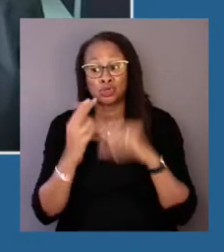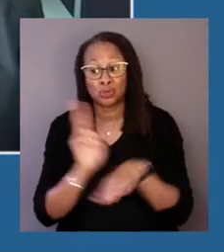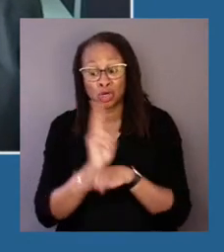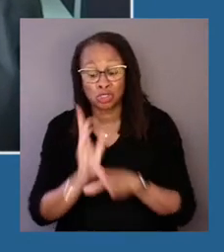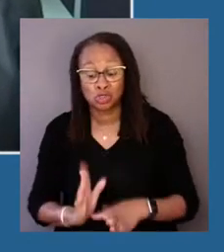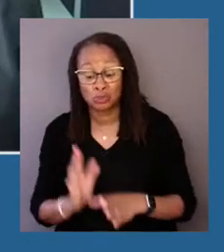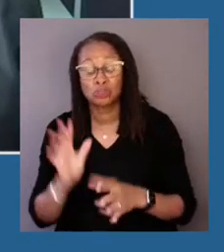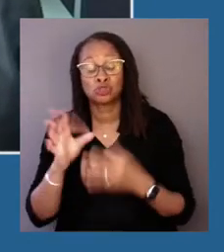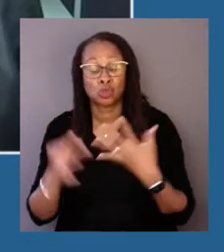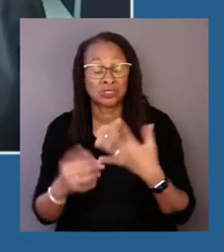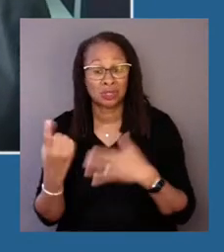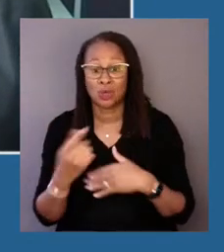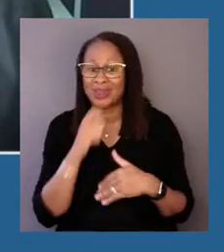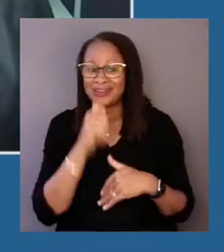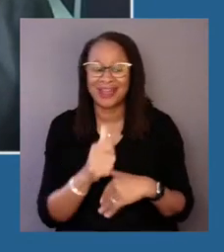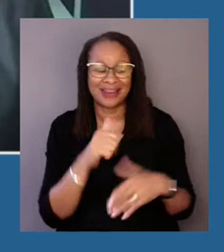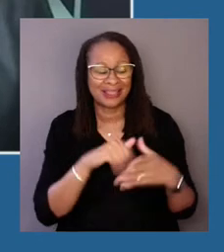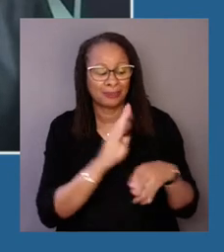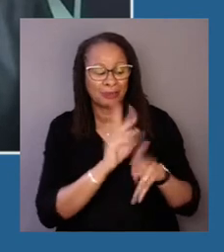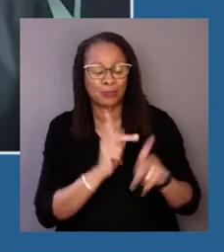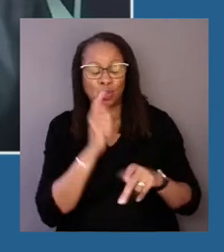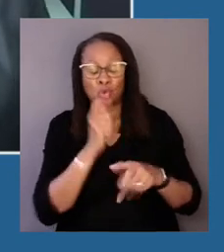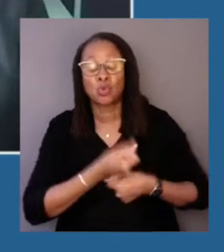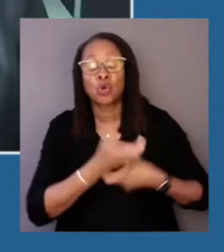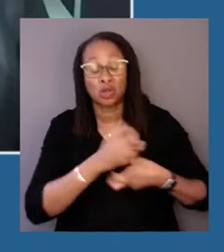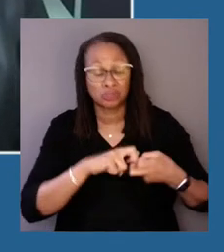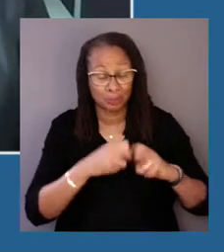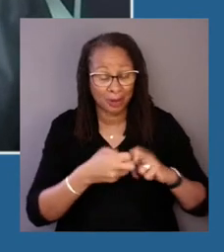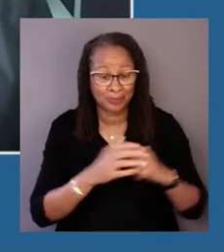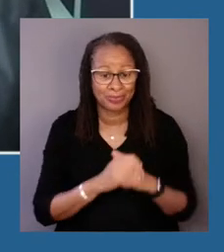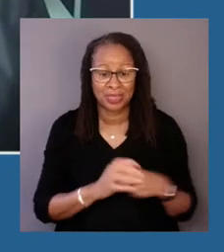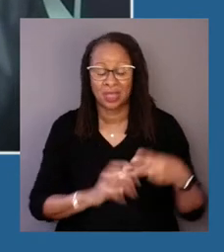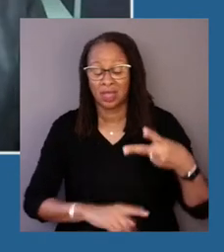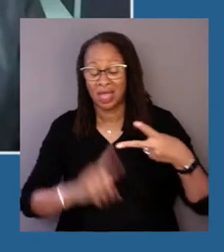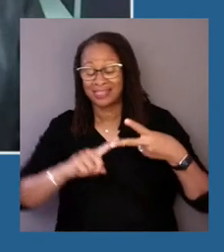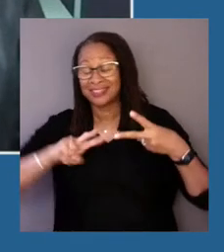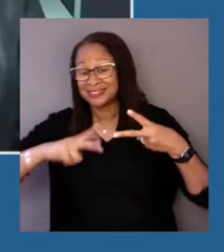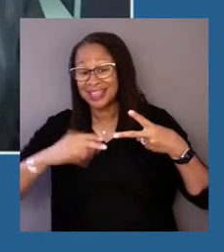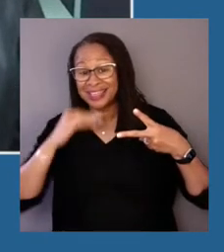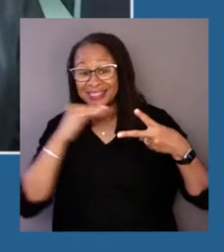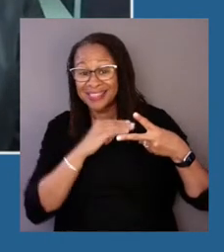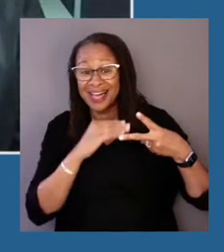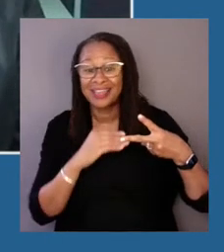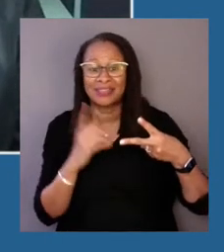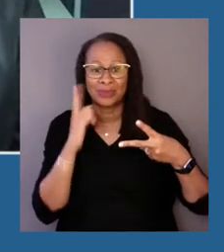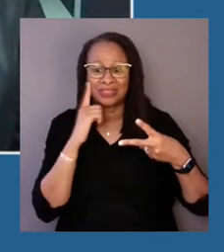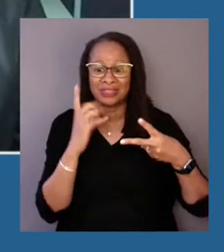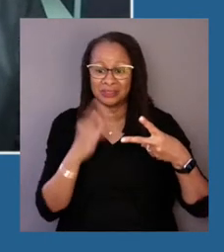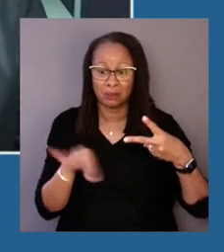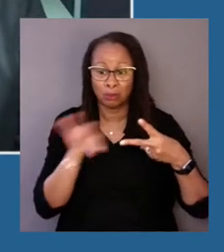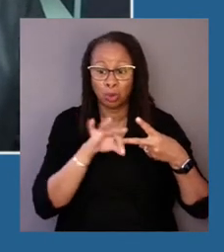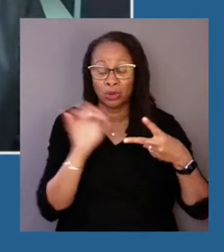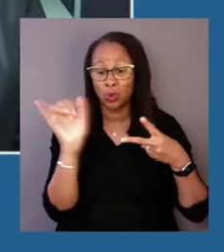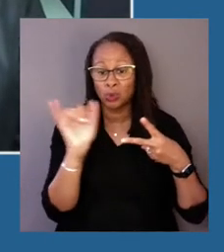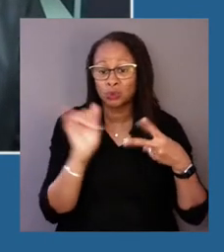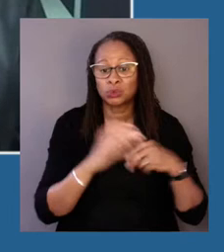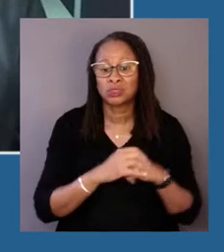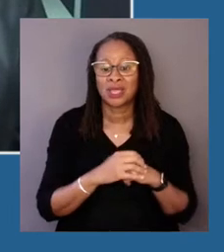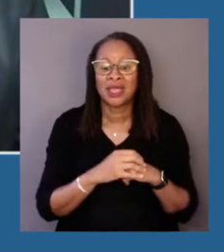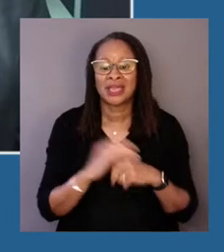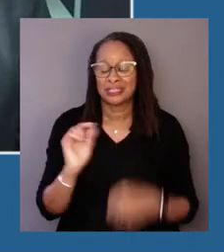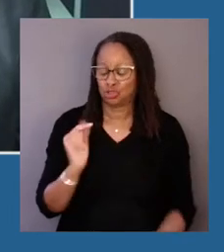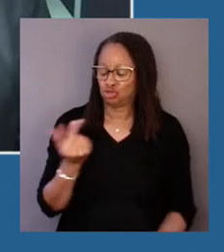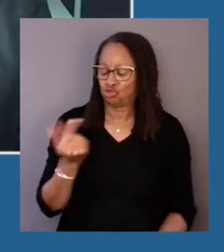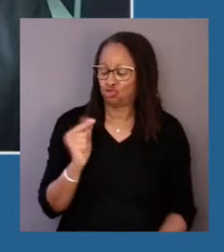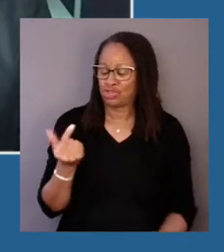agency. The second lie that we think brings a key takeaway with it is the greenwashing